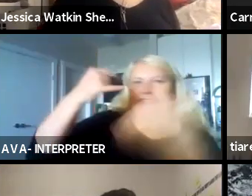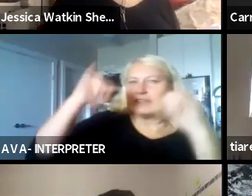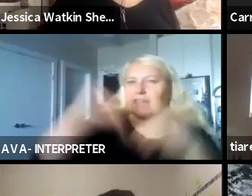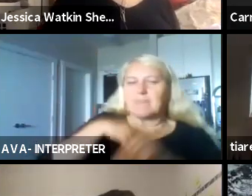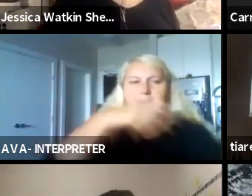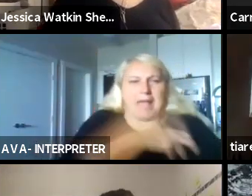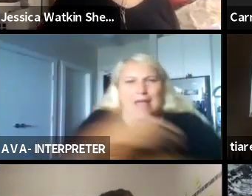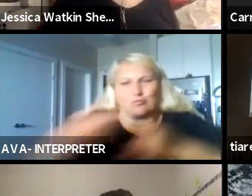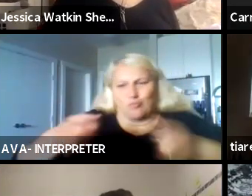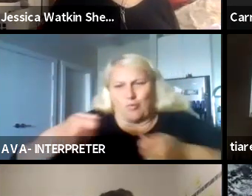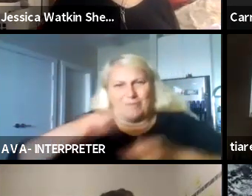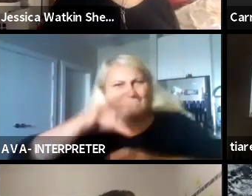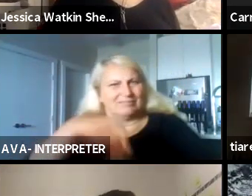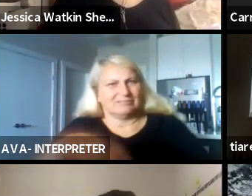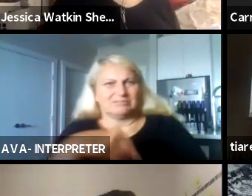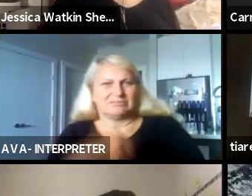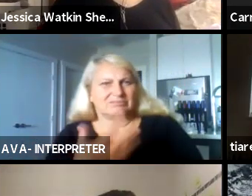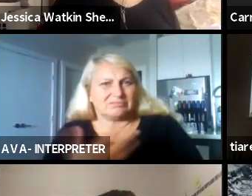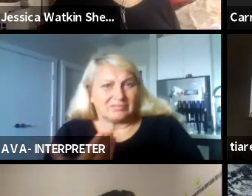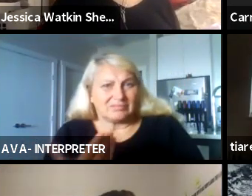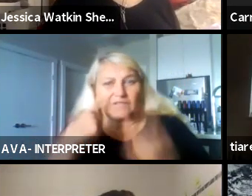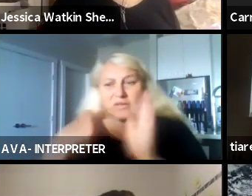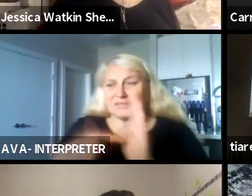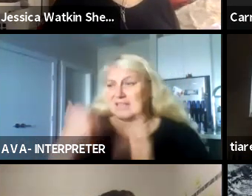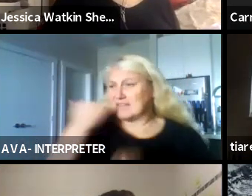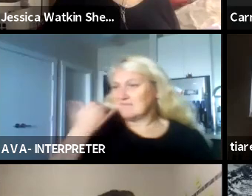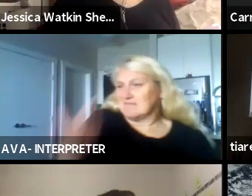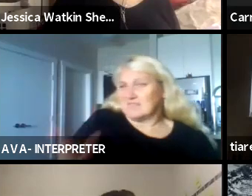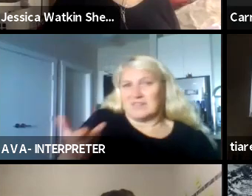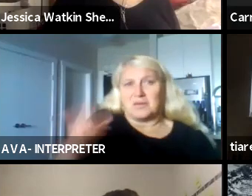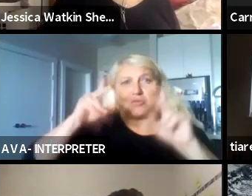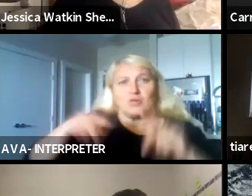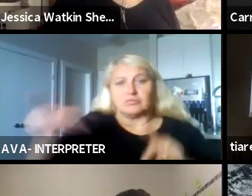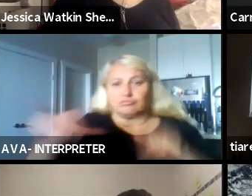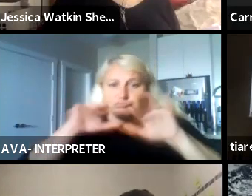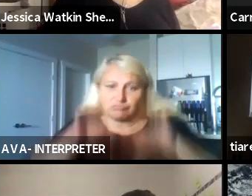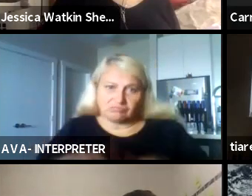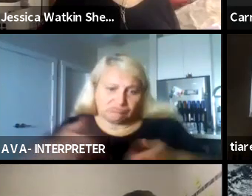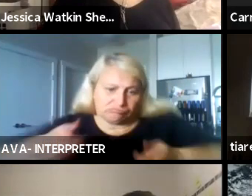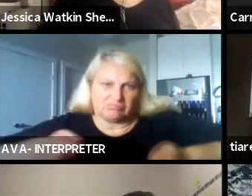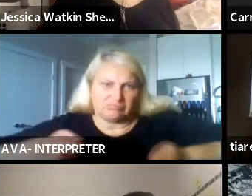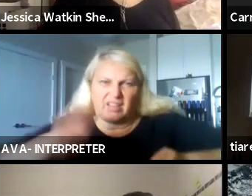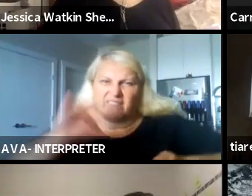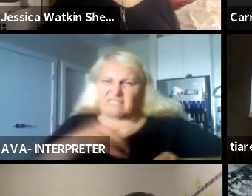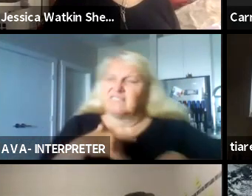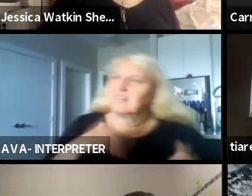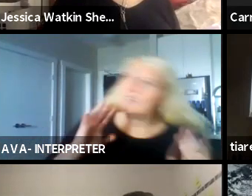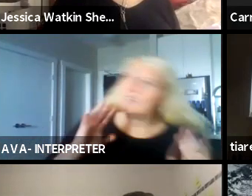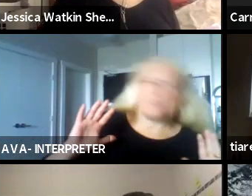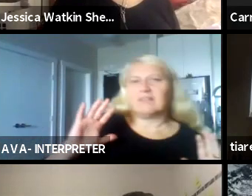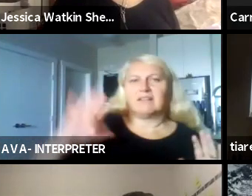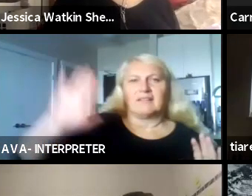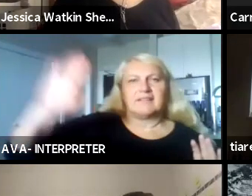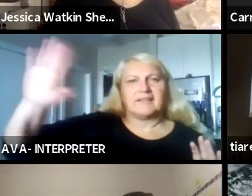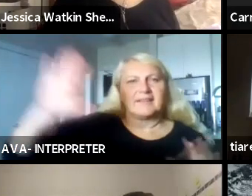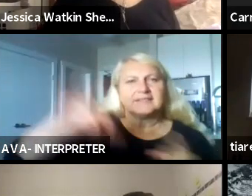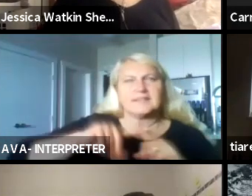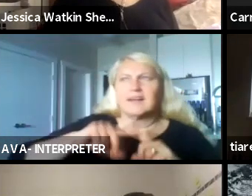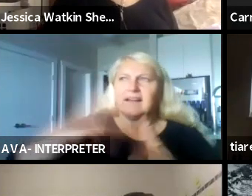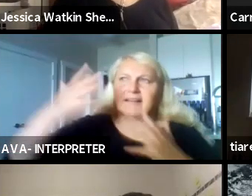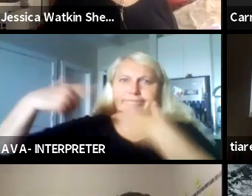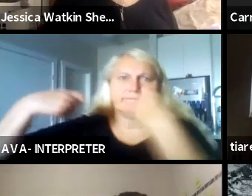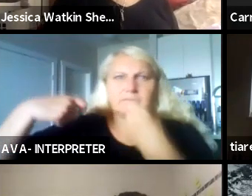so, you know, if a moderator is being called out as perpetrating micro or macro aggressions, the ways